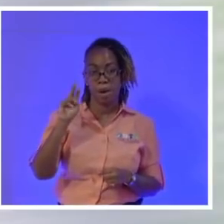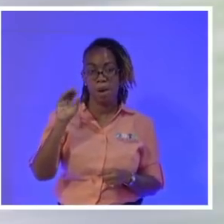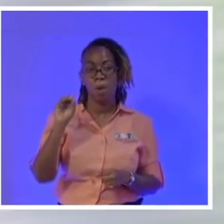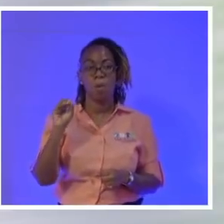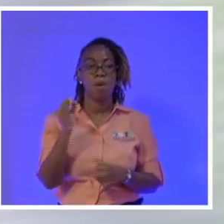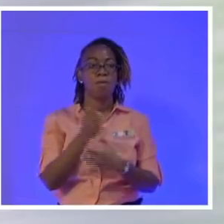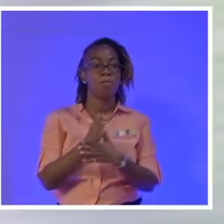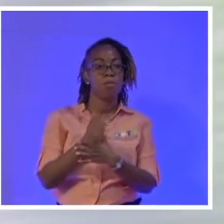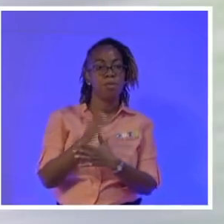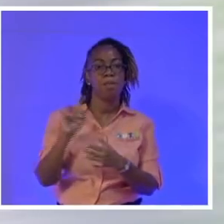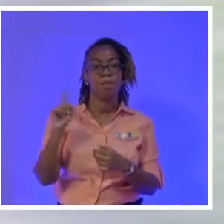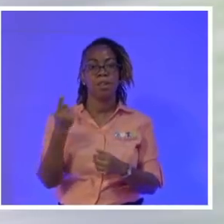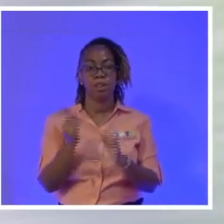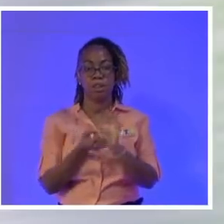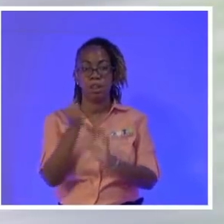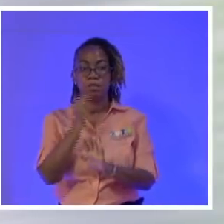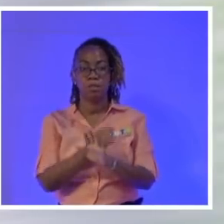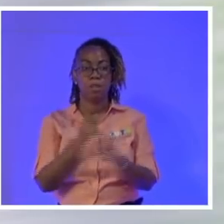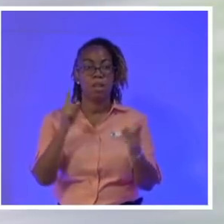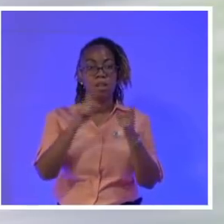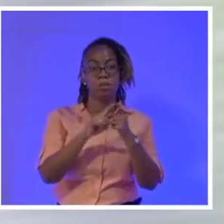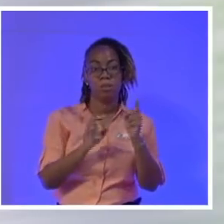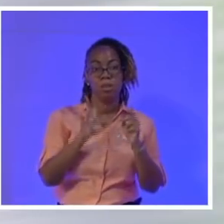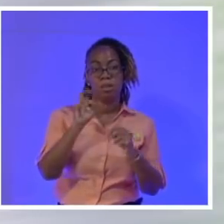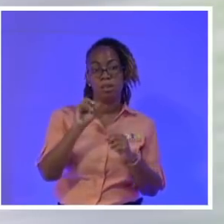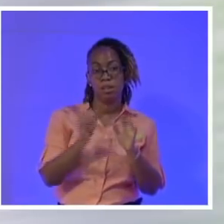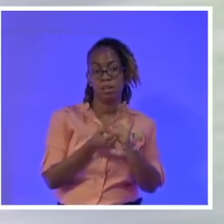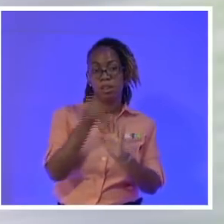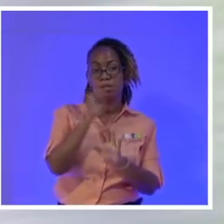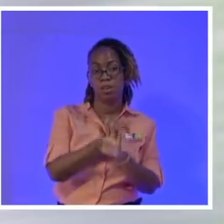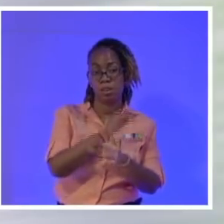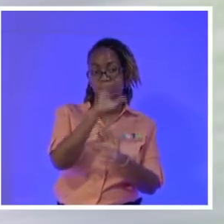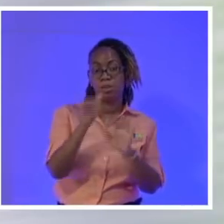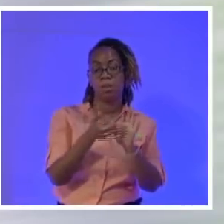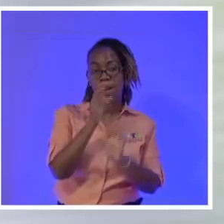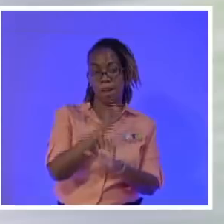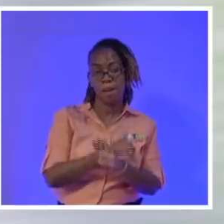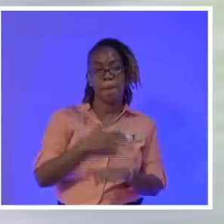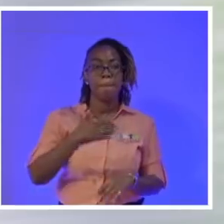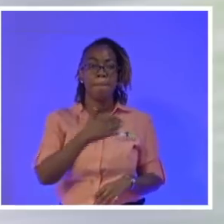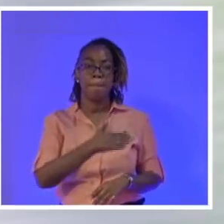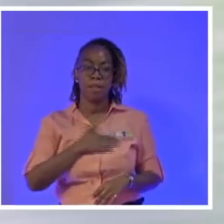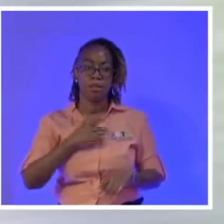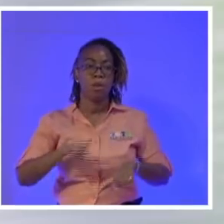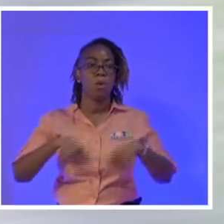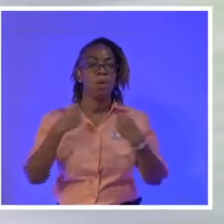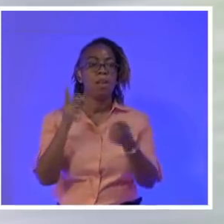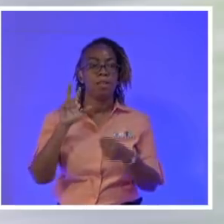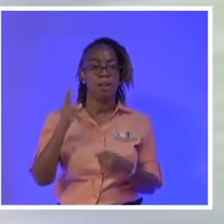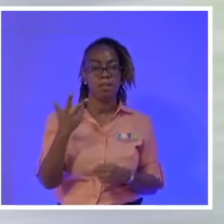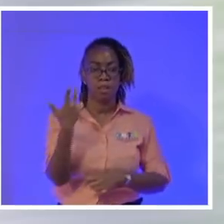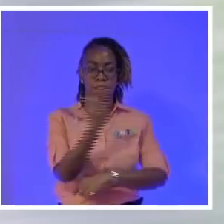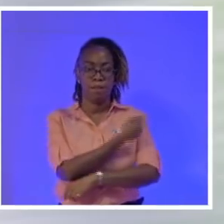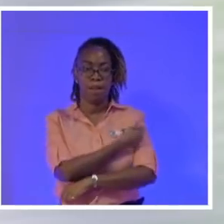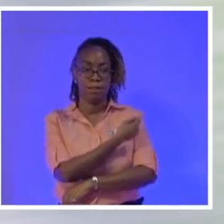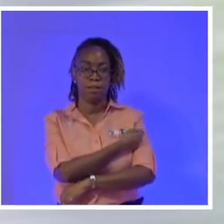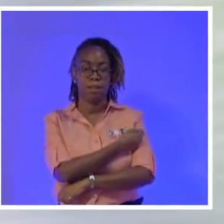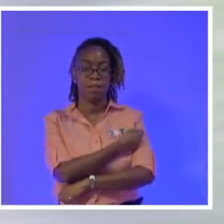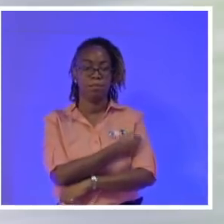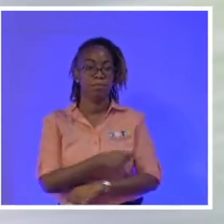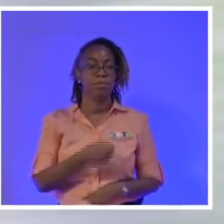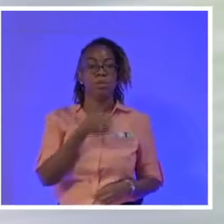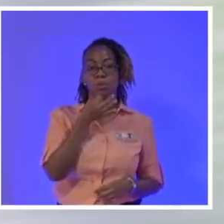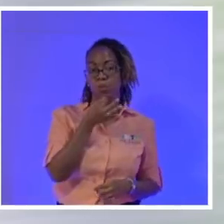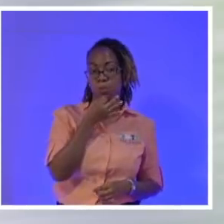to the 30th of July, please go and get boosted as soon as possible as the schedule